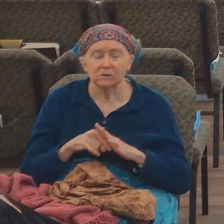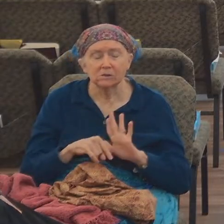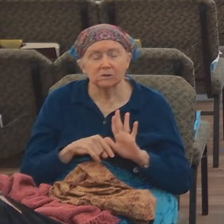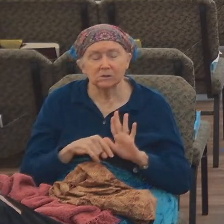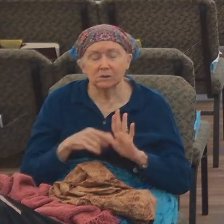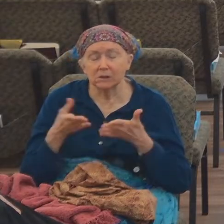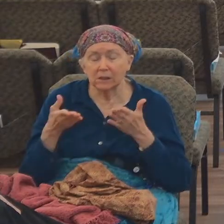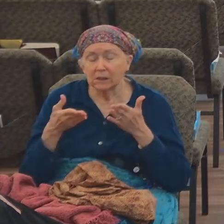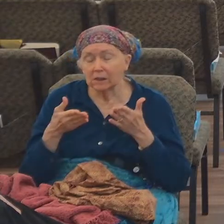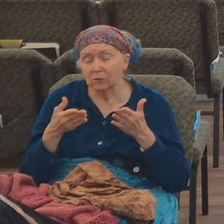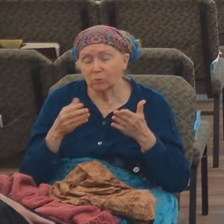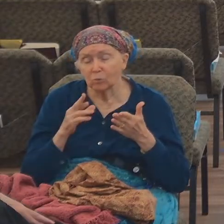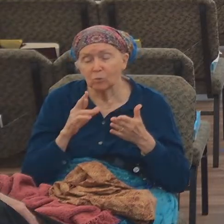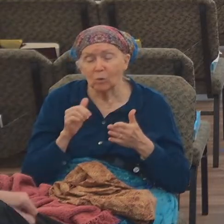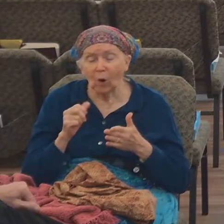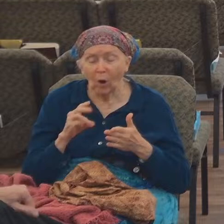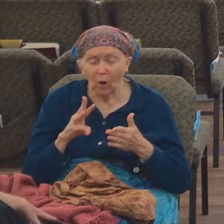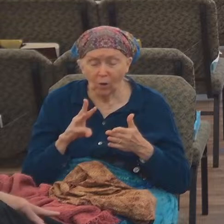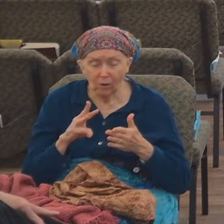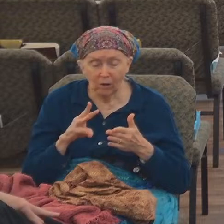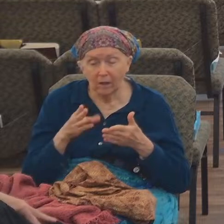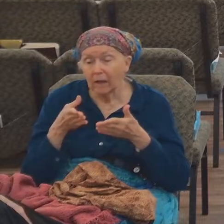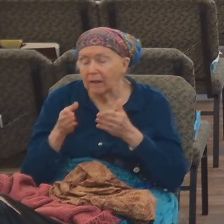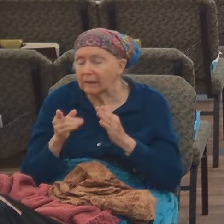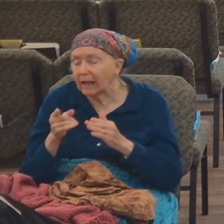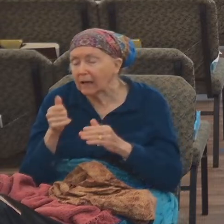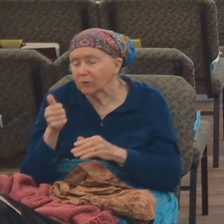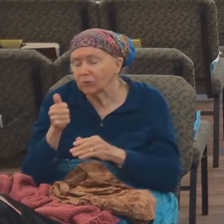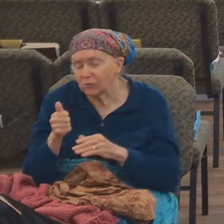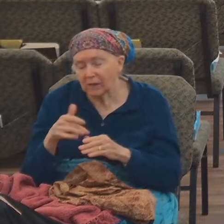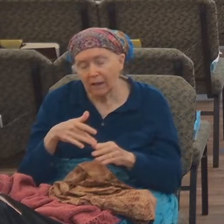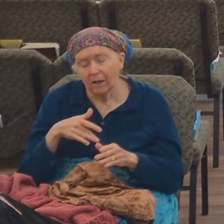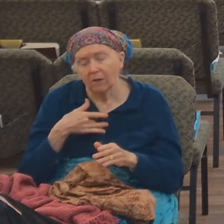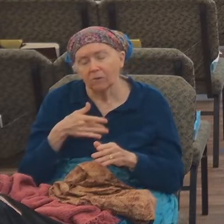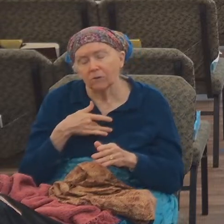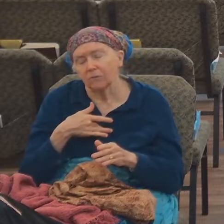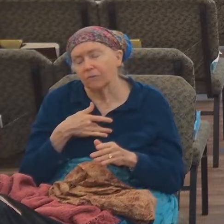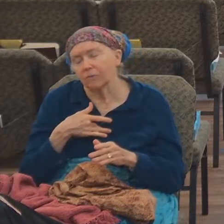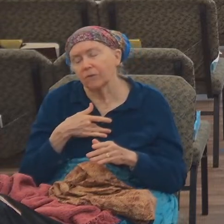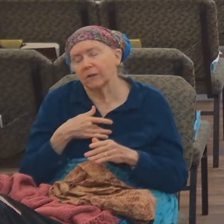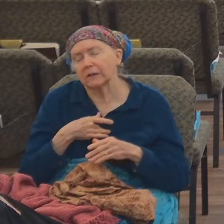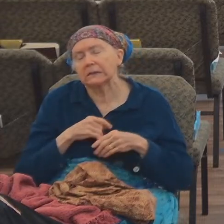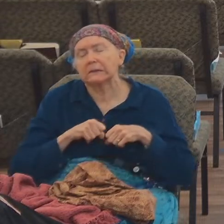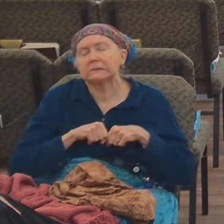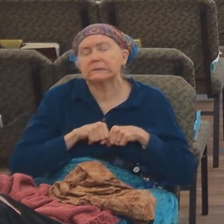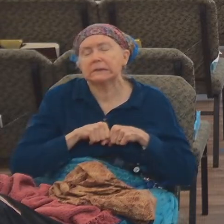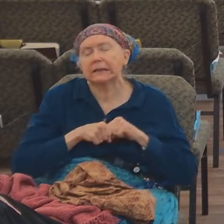Allow yourself to feel the ache that's being expressed here. Okay?